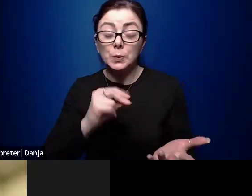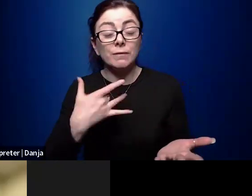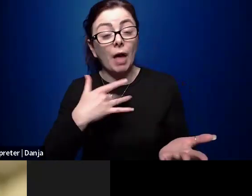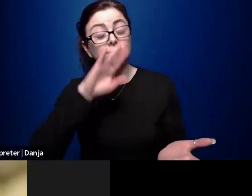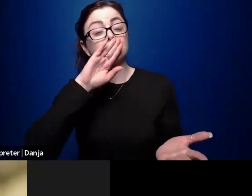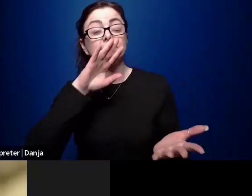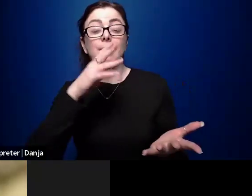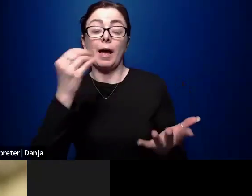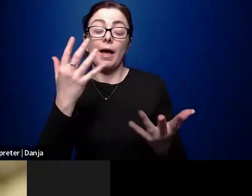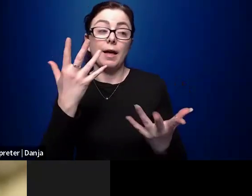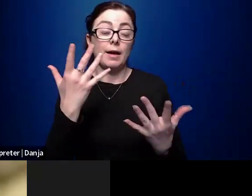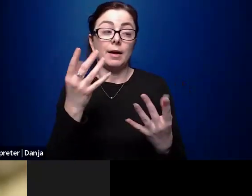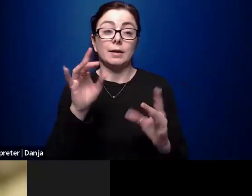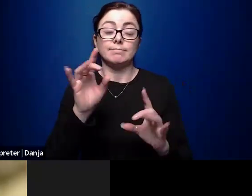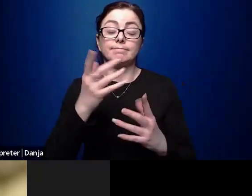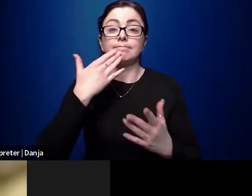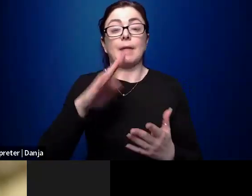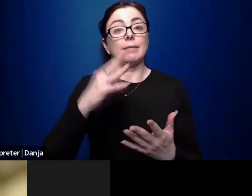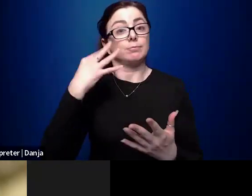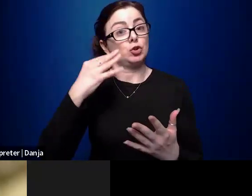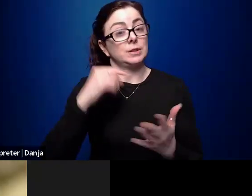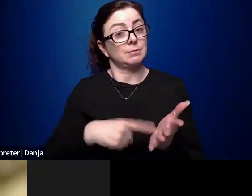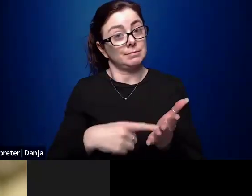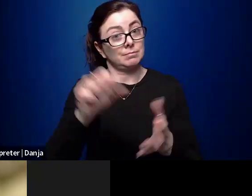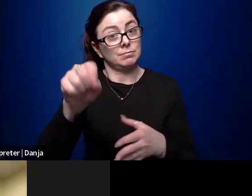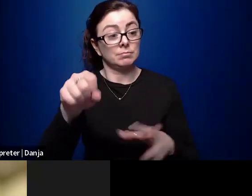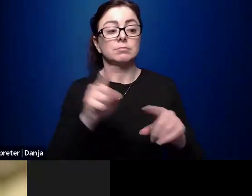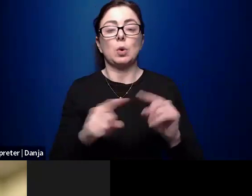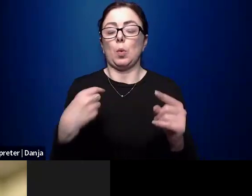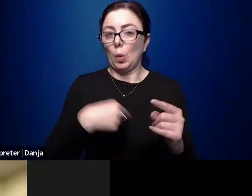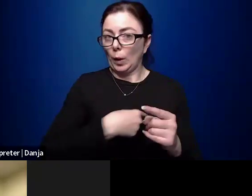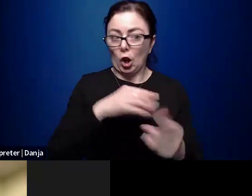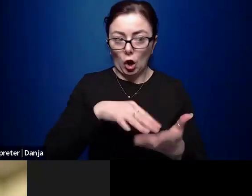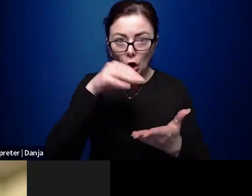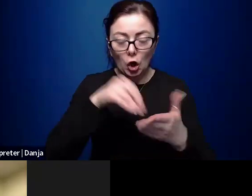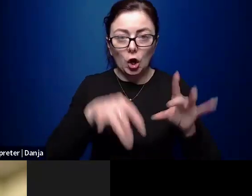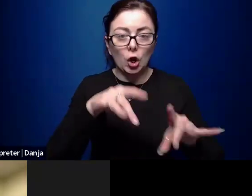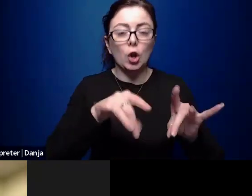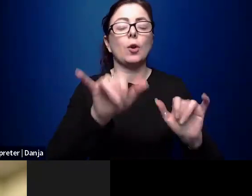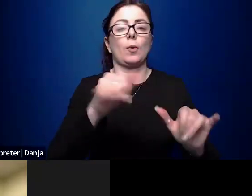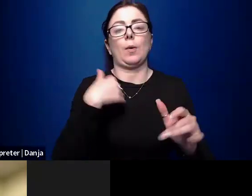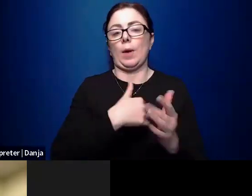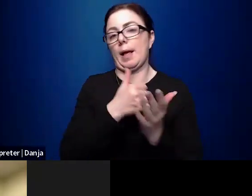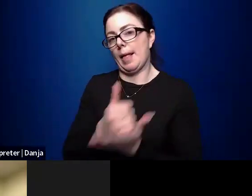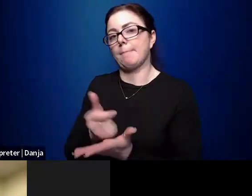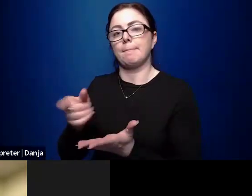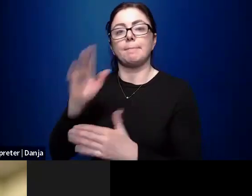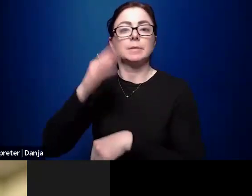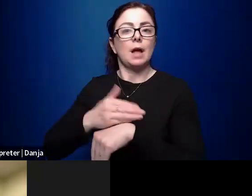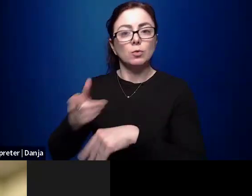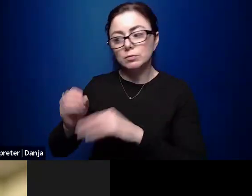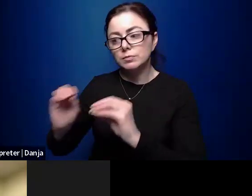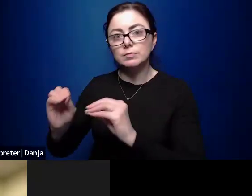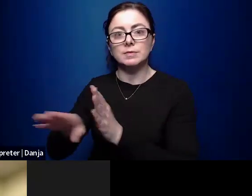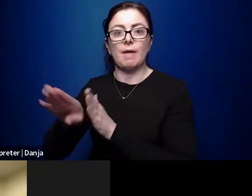slowly edging our way through this path and in turn, teaching him how to create his own along the way.